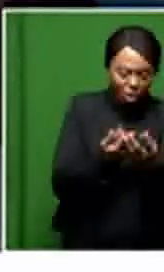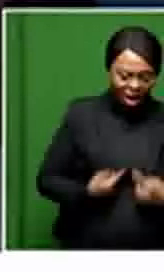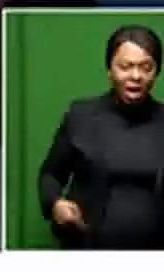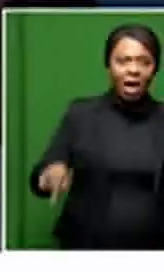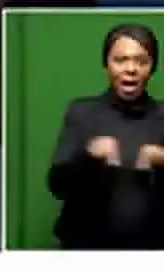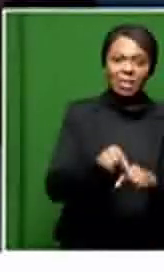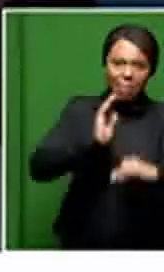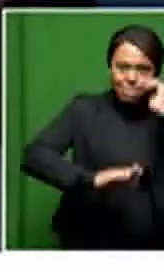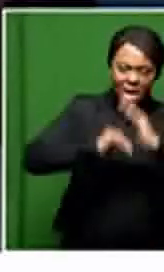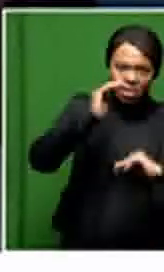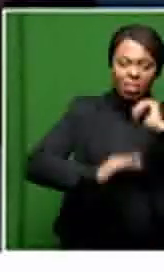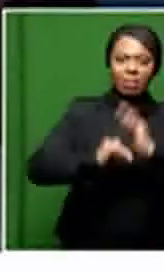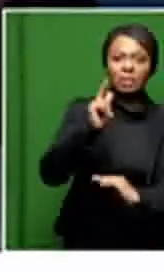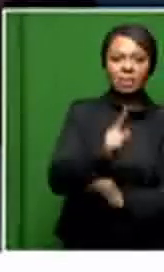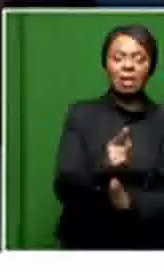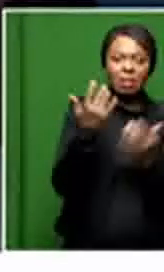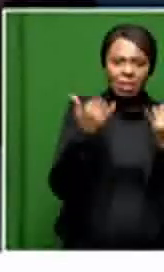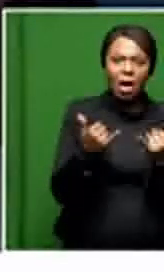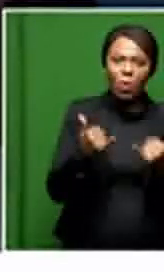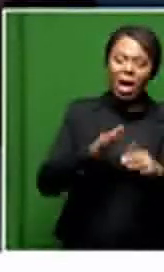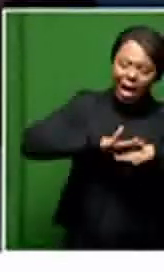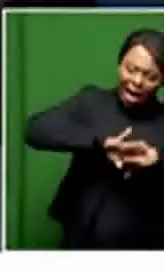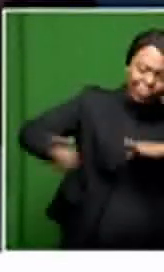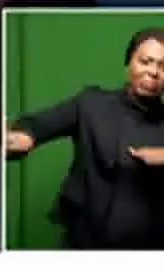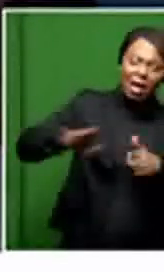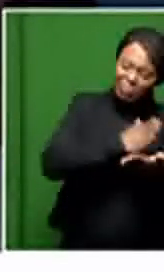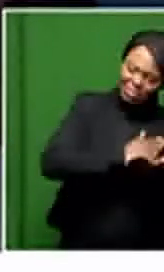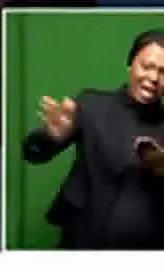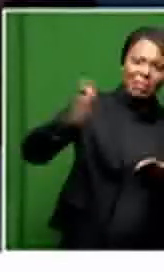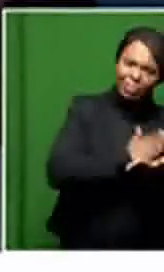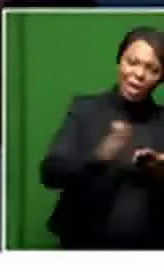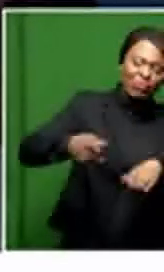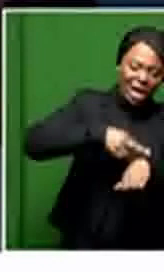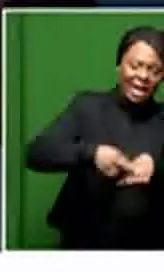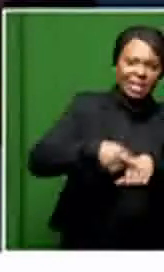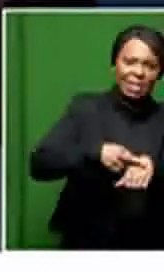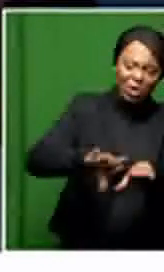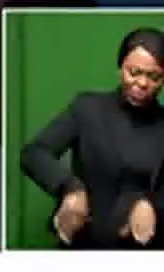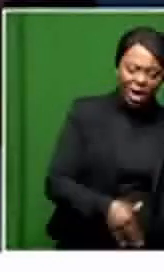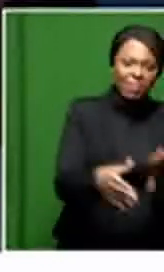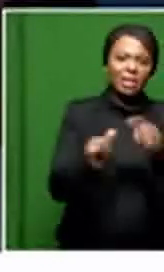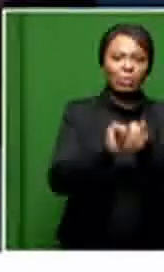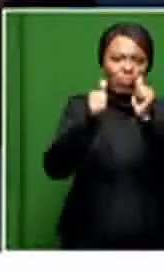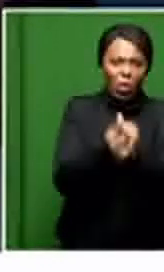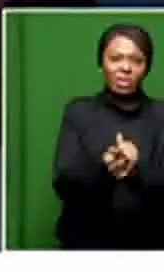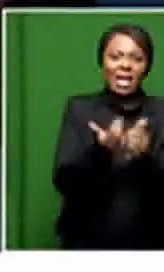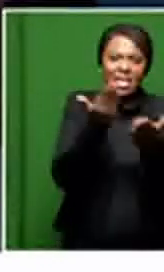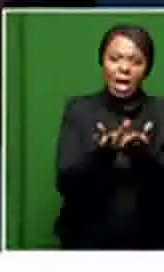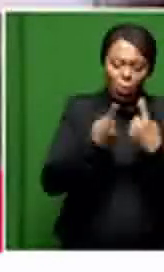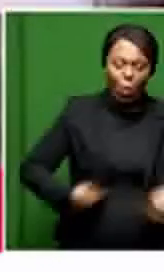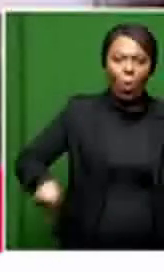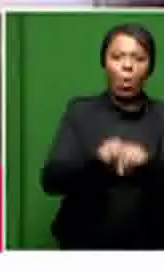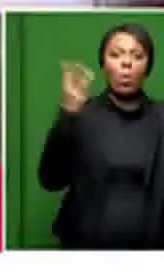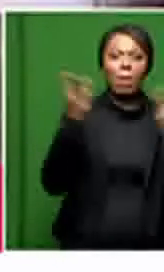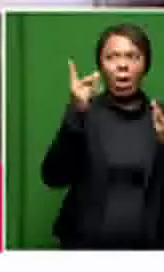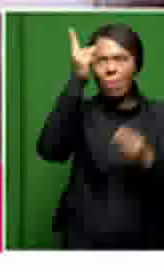to build the kind of anti-racist culture in rugby that can influence beyond the try line. Professor,